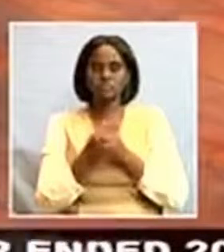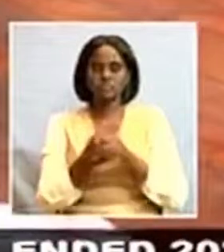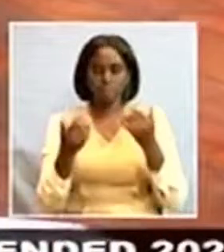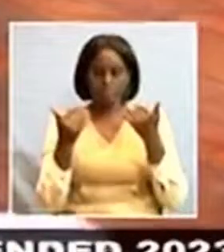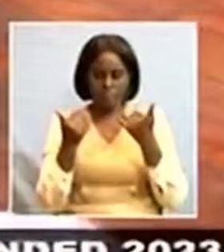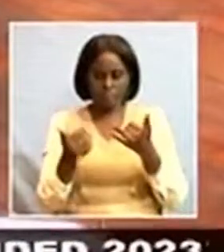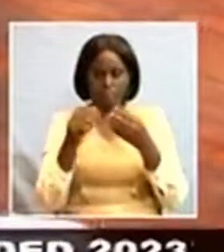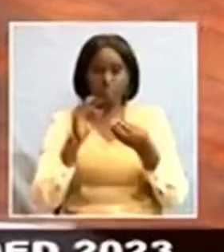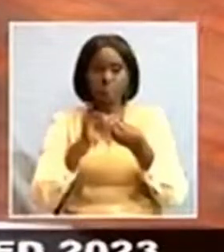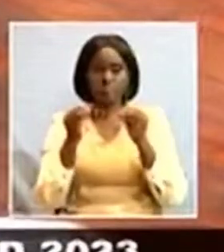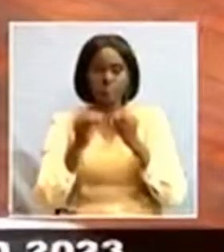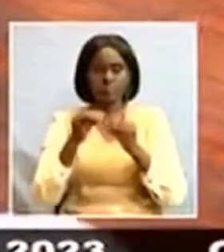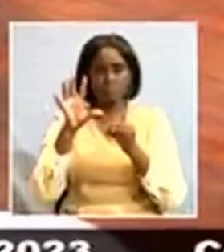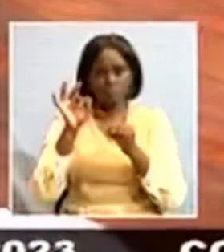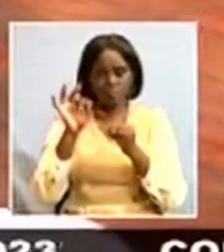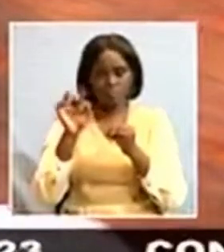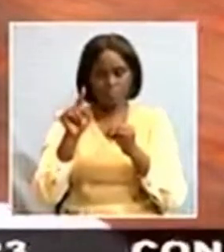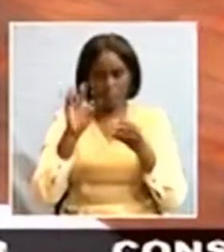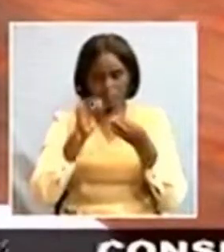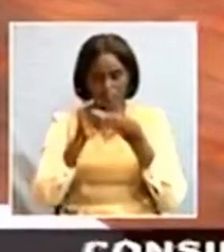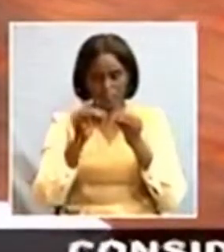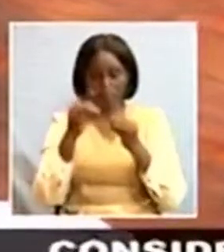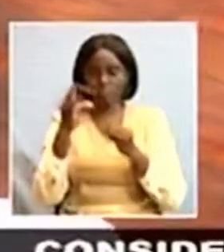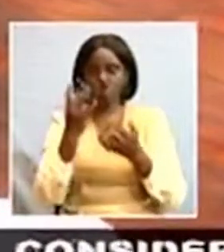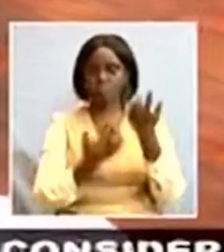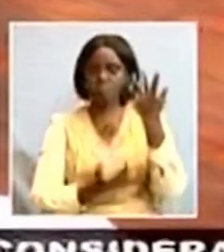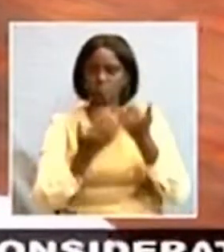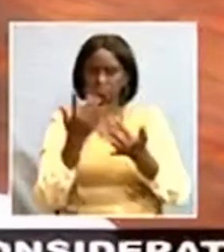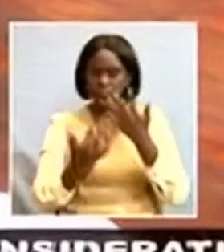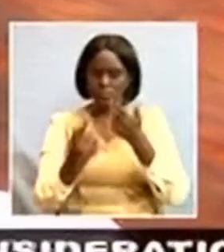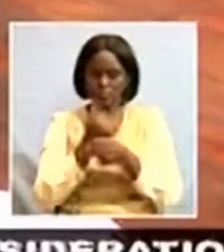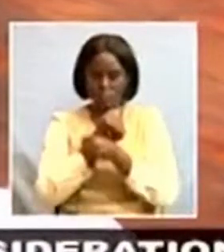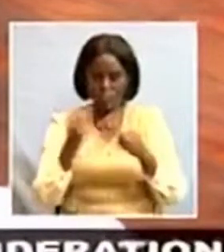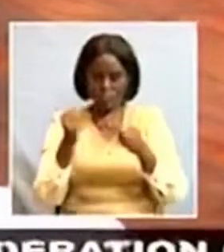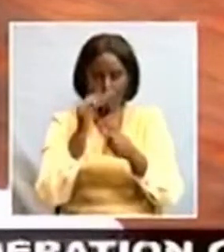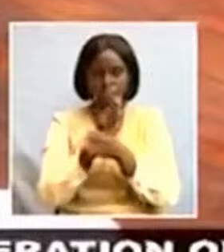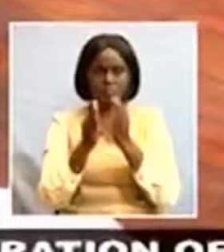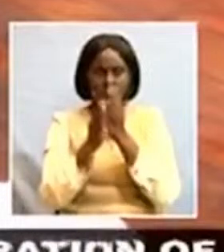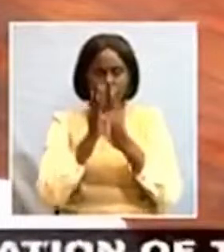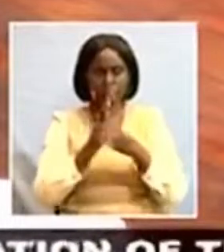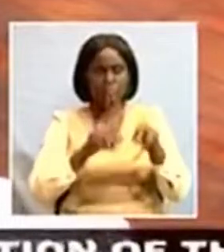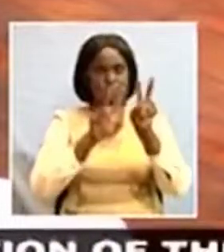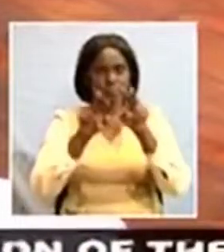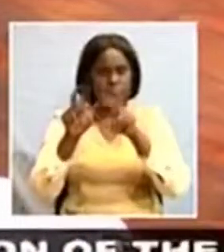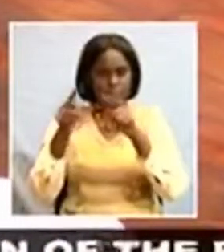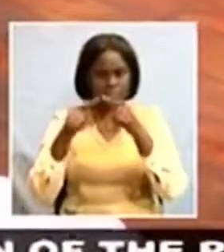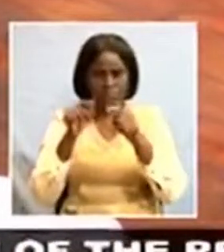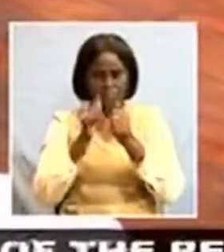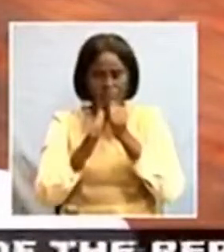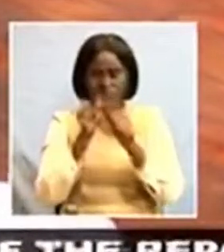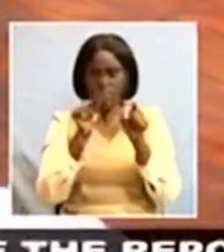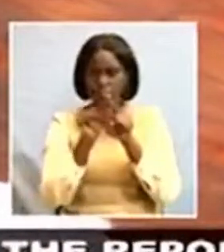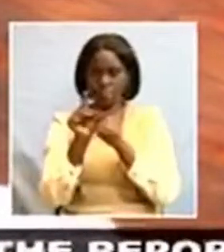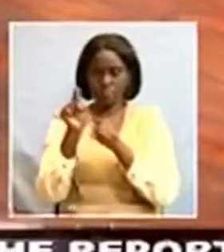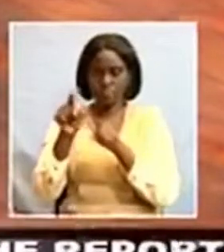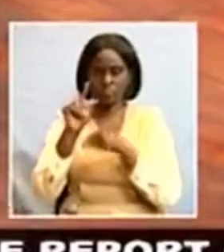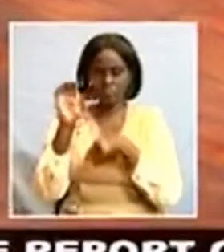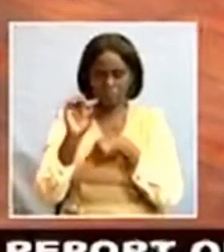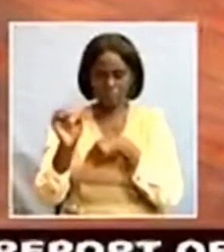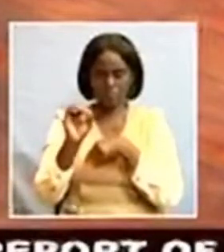Output number 9, number of fire safety building inspections conducted, which also stood at